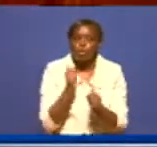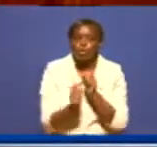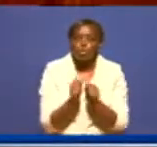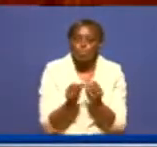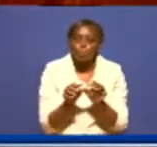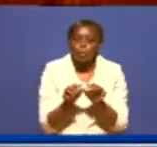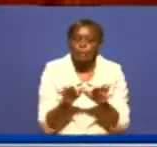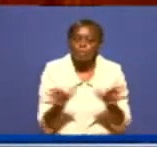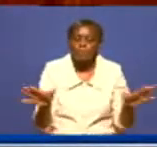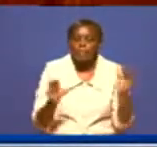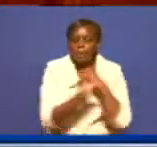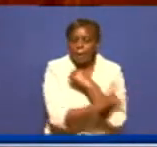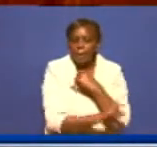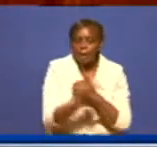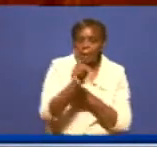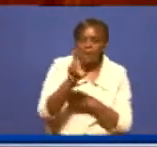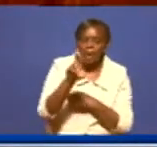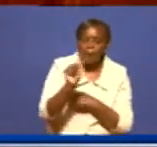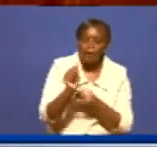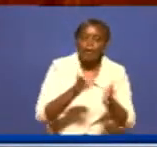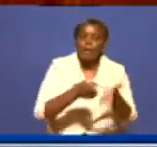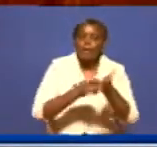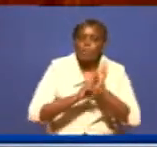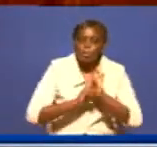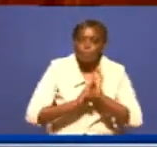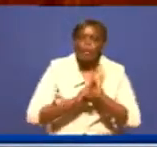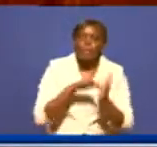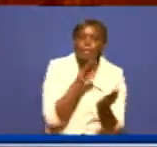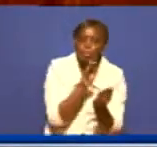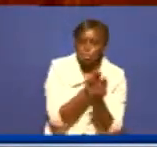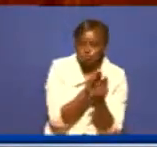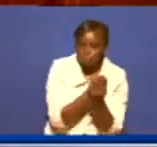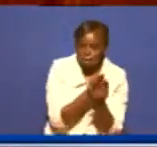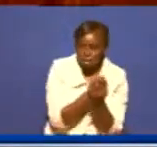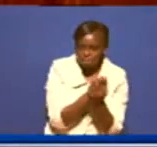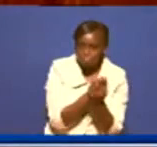country, KRA requires us to withhold